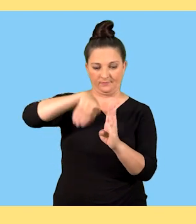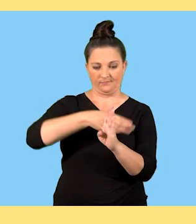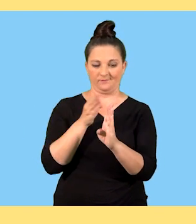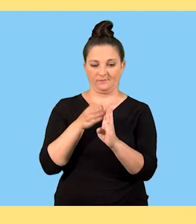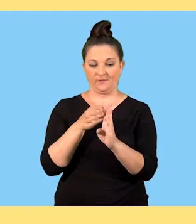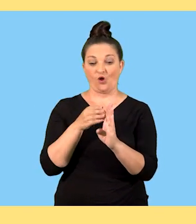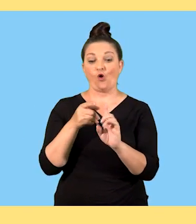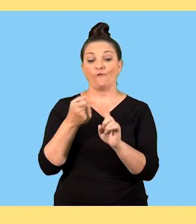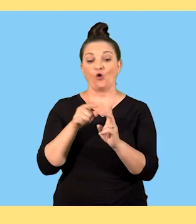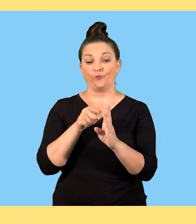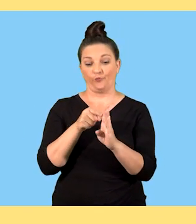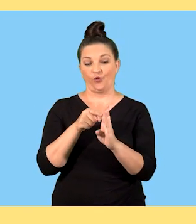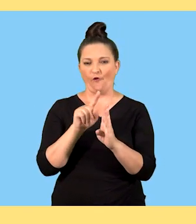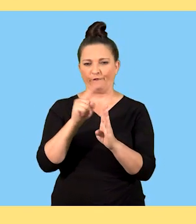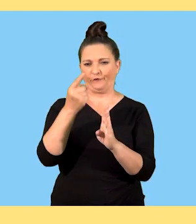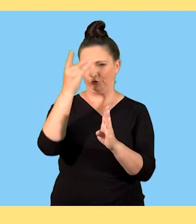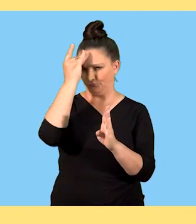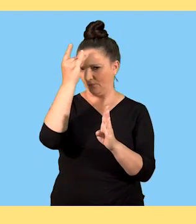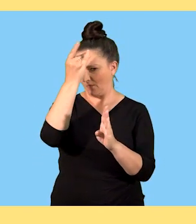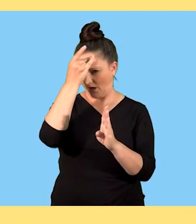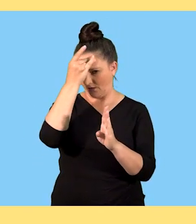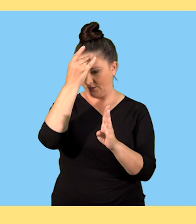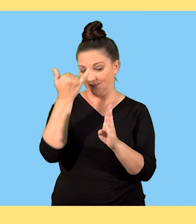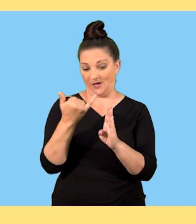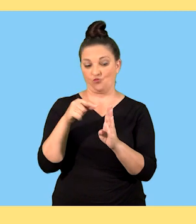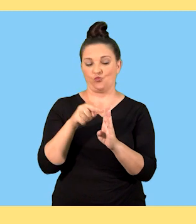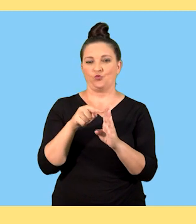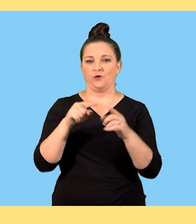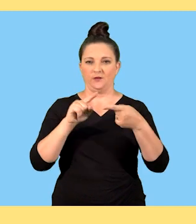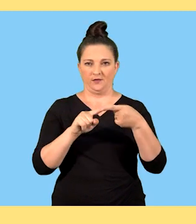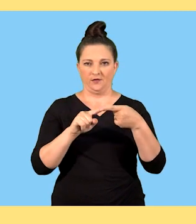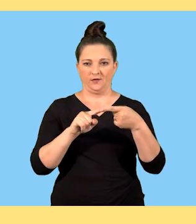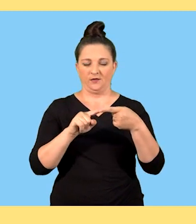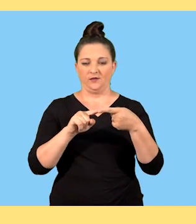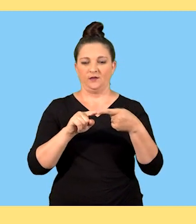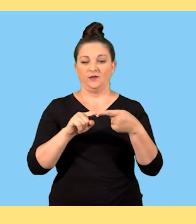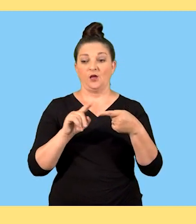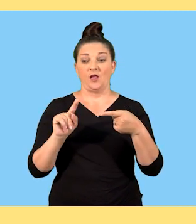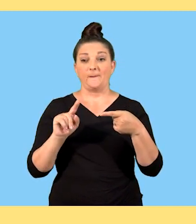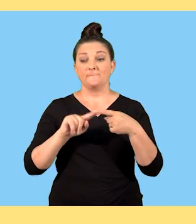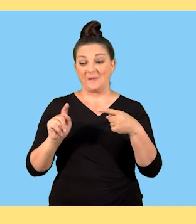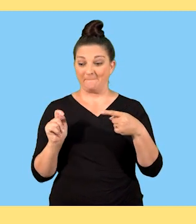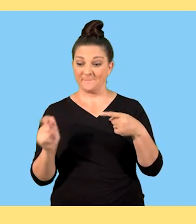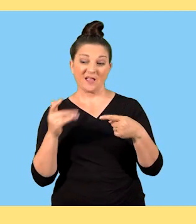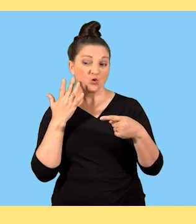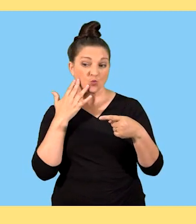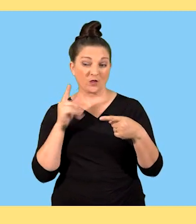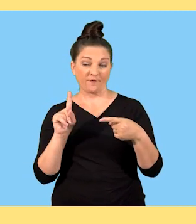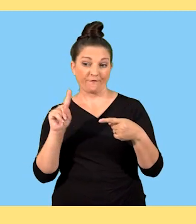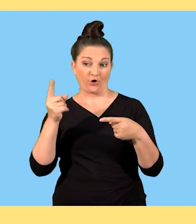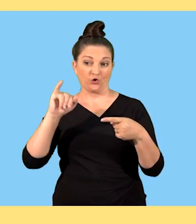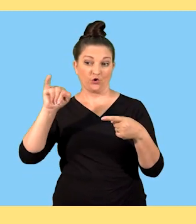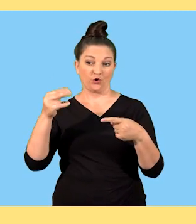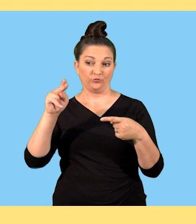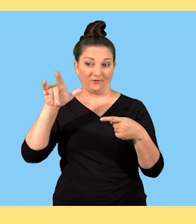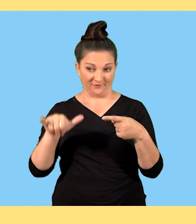premium, an annual, was paid on the 1st of July. So here it is 1 July. That means